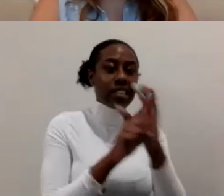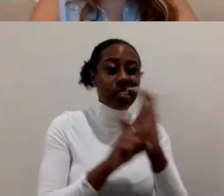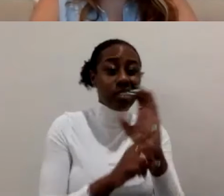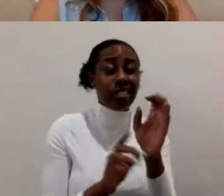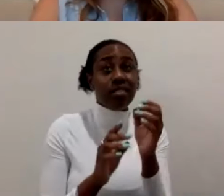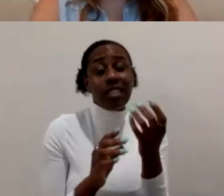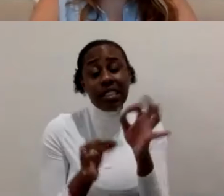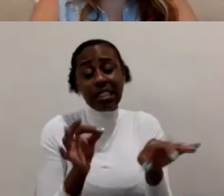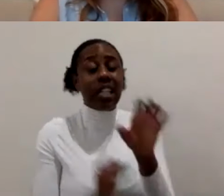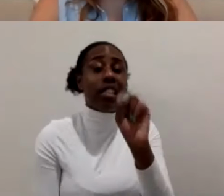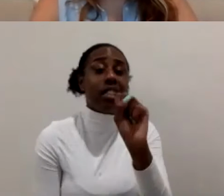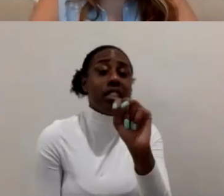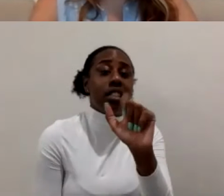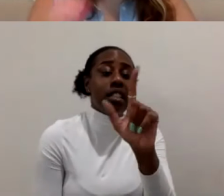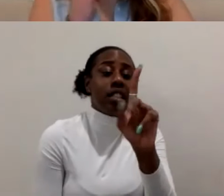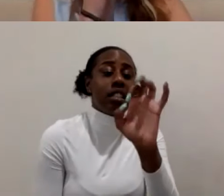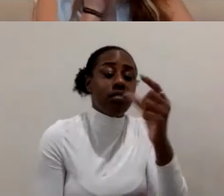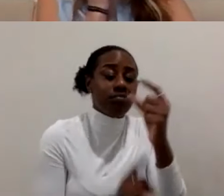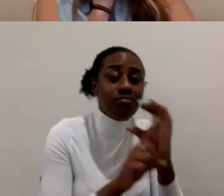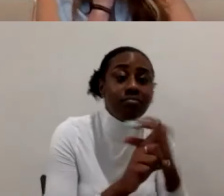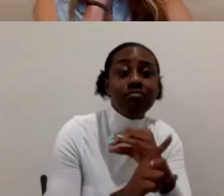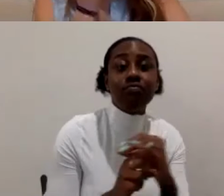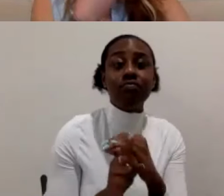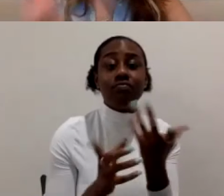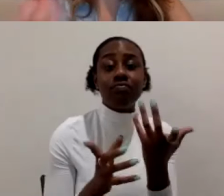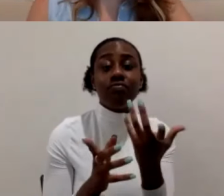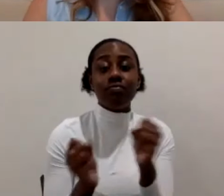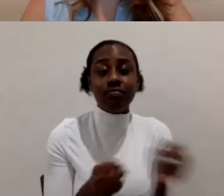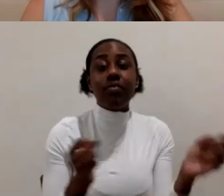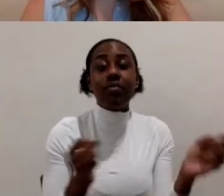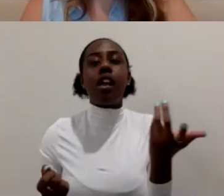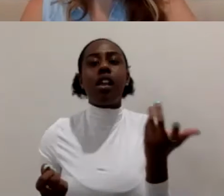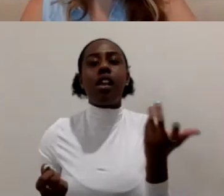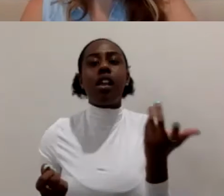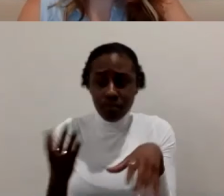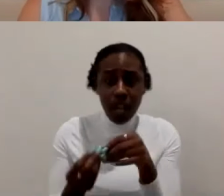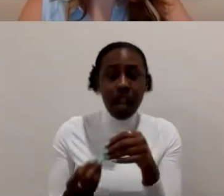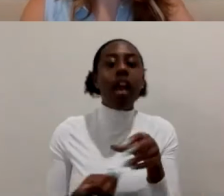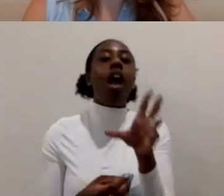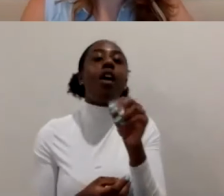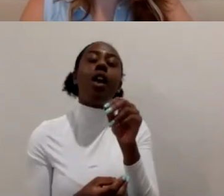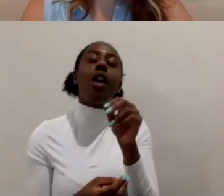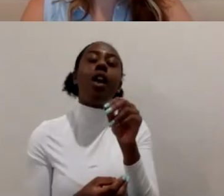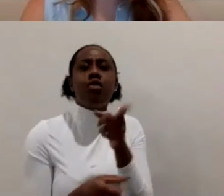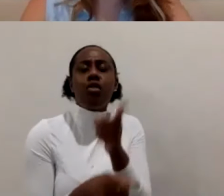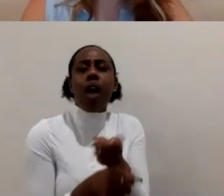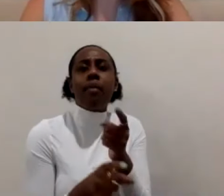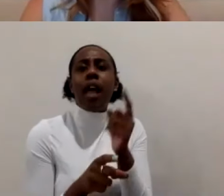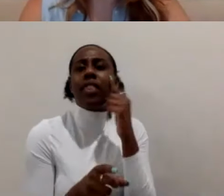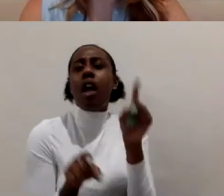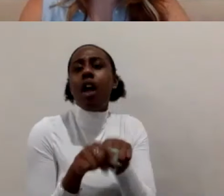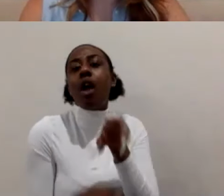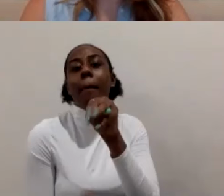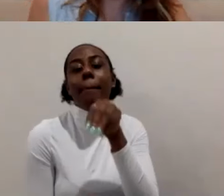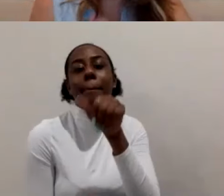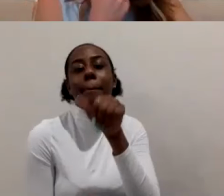you off mute. Did you want to add to that? No, I mean, I think that's right. I was just going to say, and like mapping, I think mapping of the communities was a big part